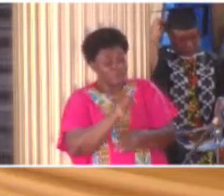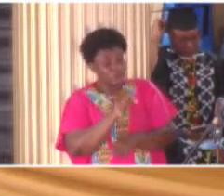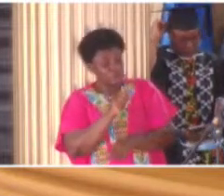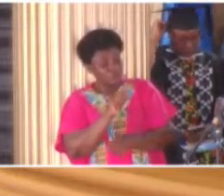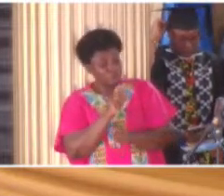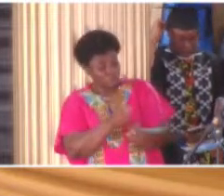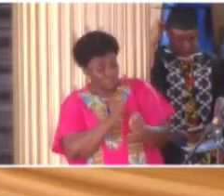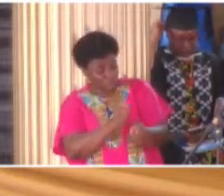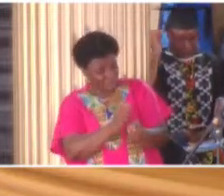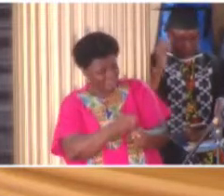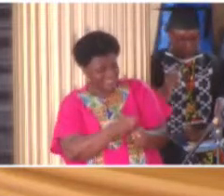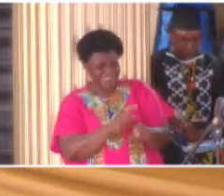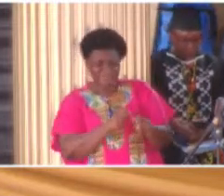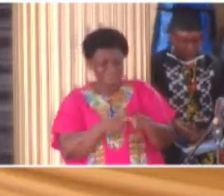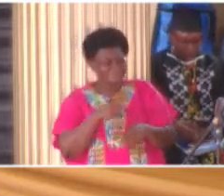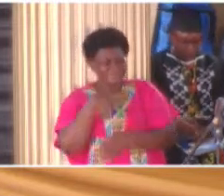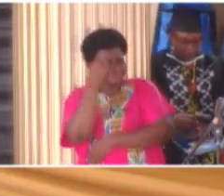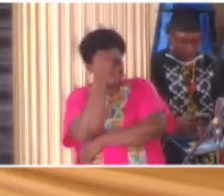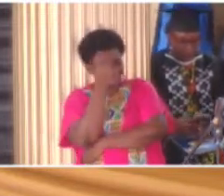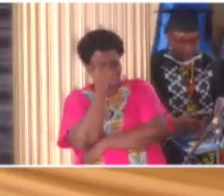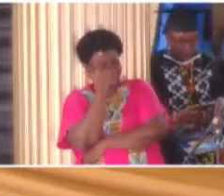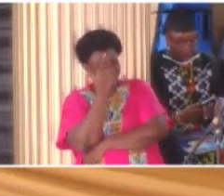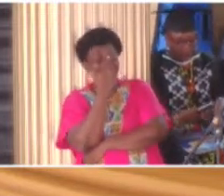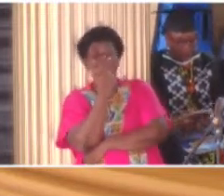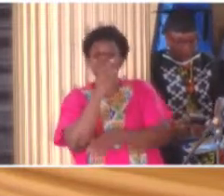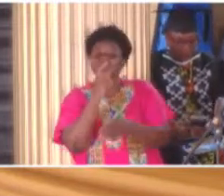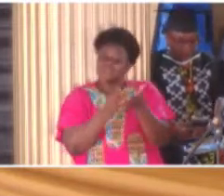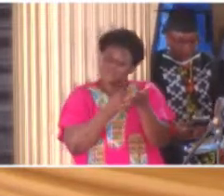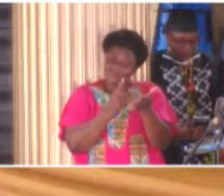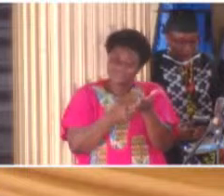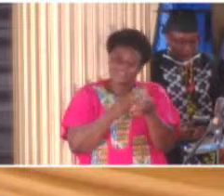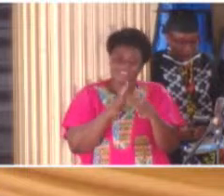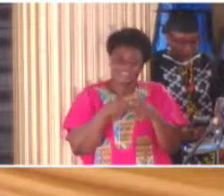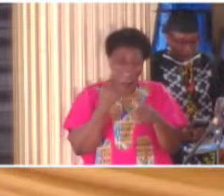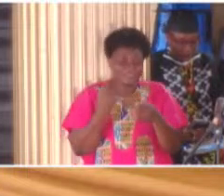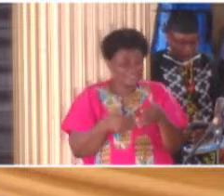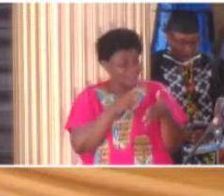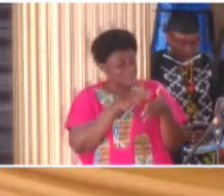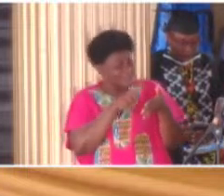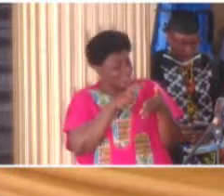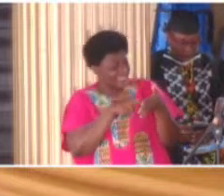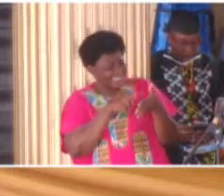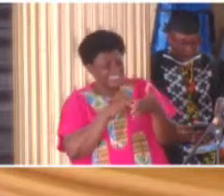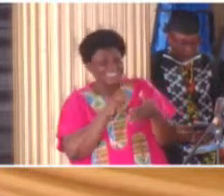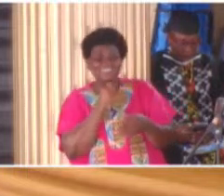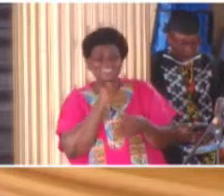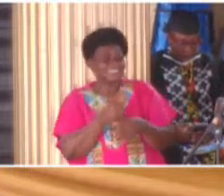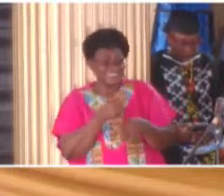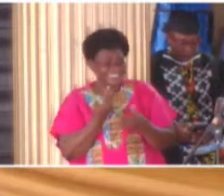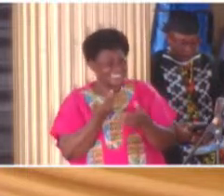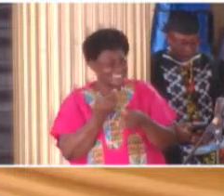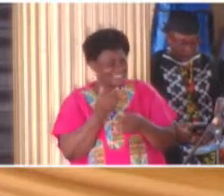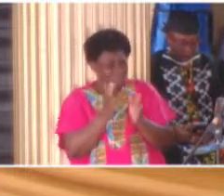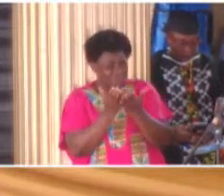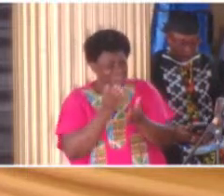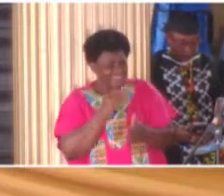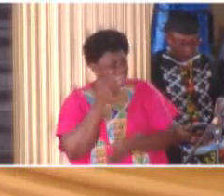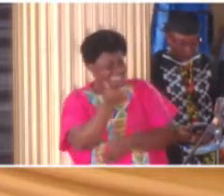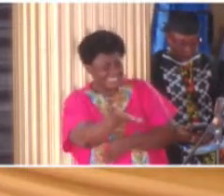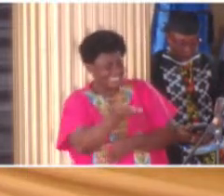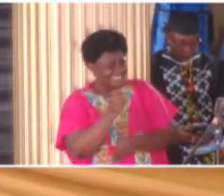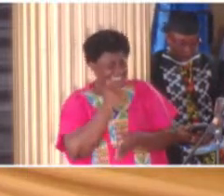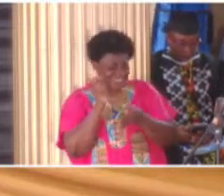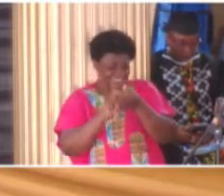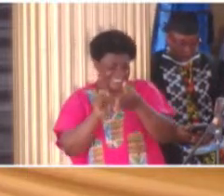you, but you don't get it. And sometimes reading non-existing books that are also written